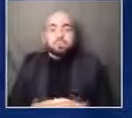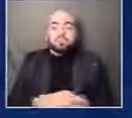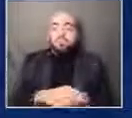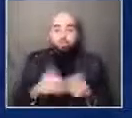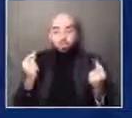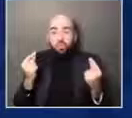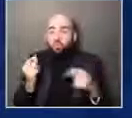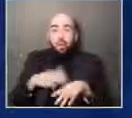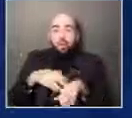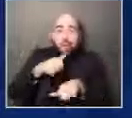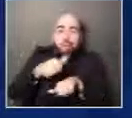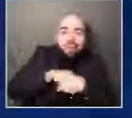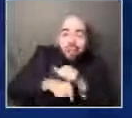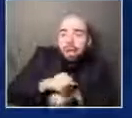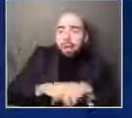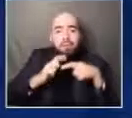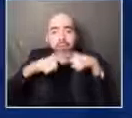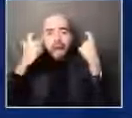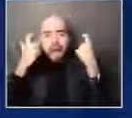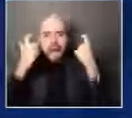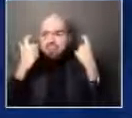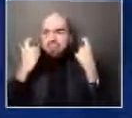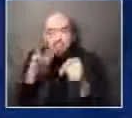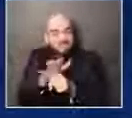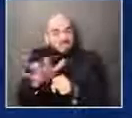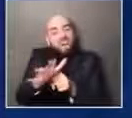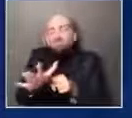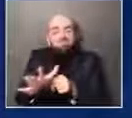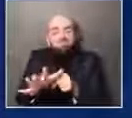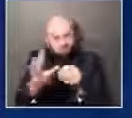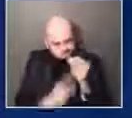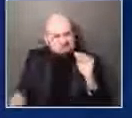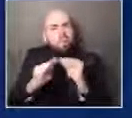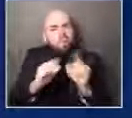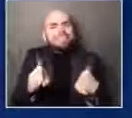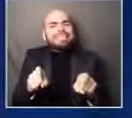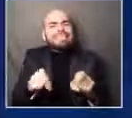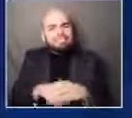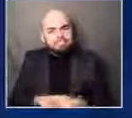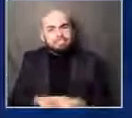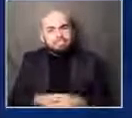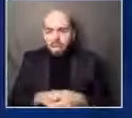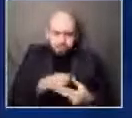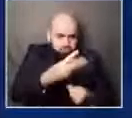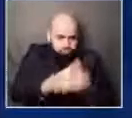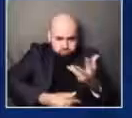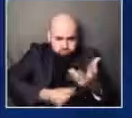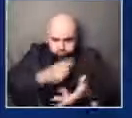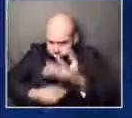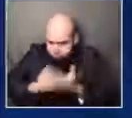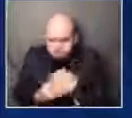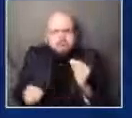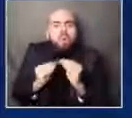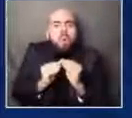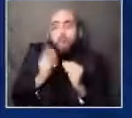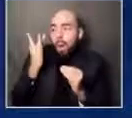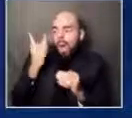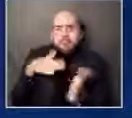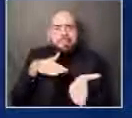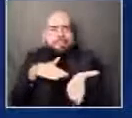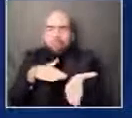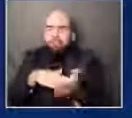equipment to make sure our brave healthcare workers have what they need to do battle safely against this